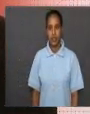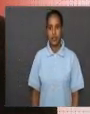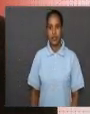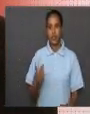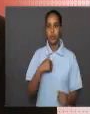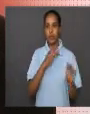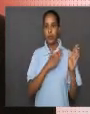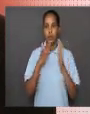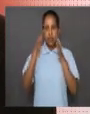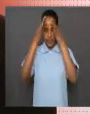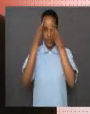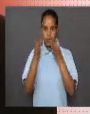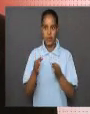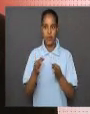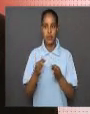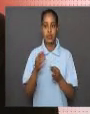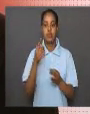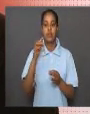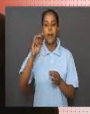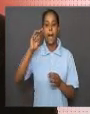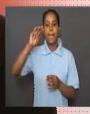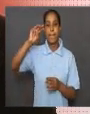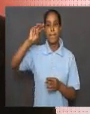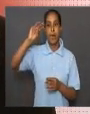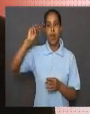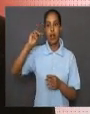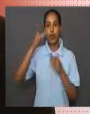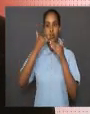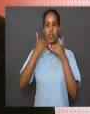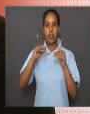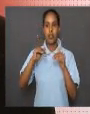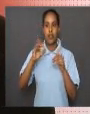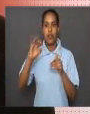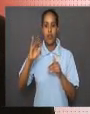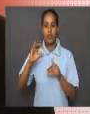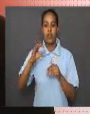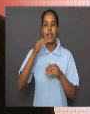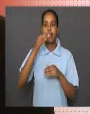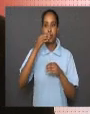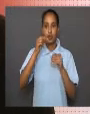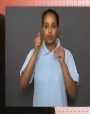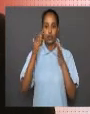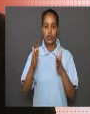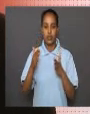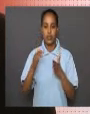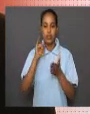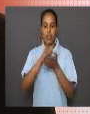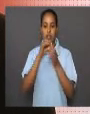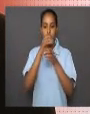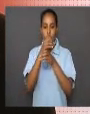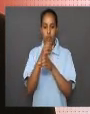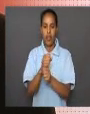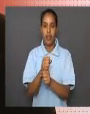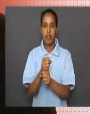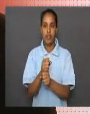We will determine the molar concentration of a solution that